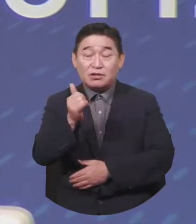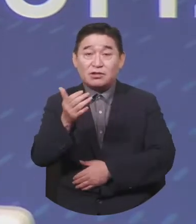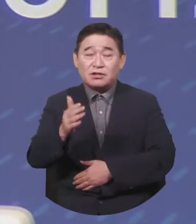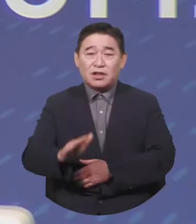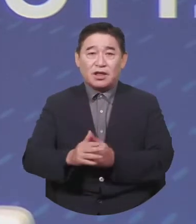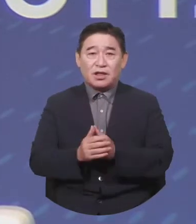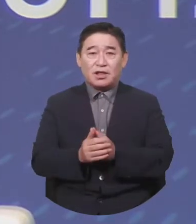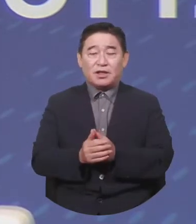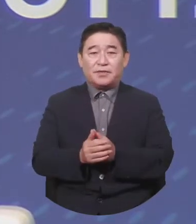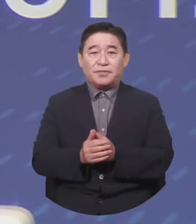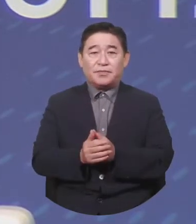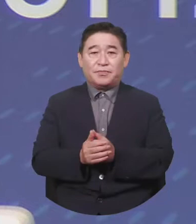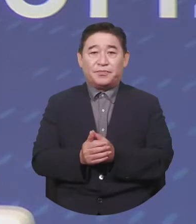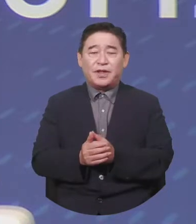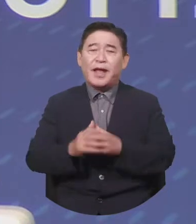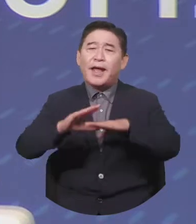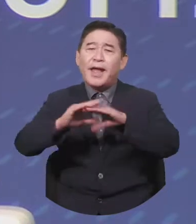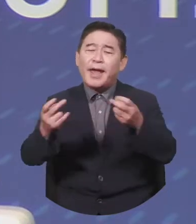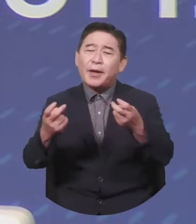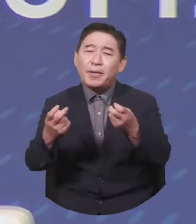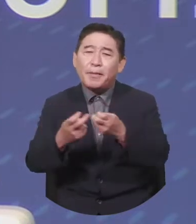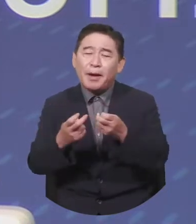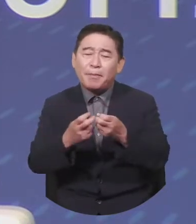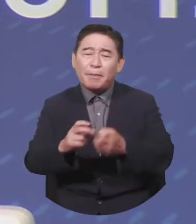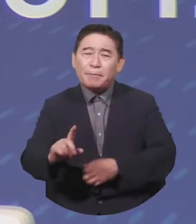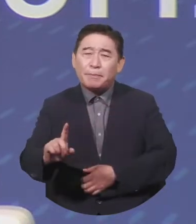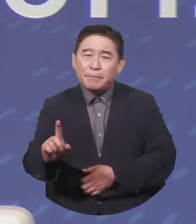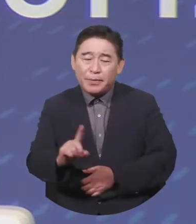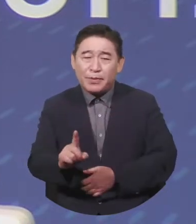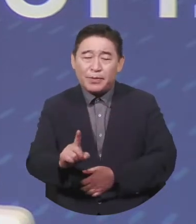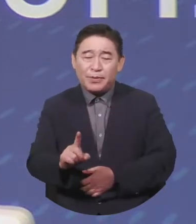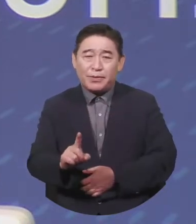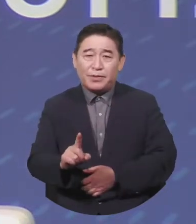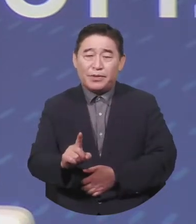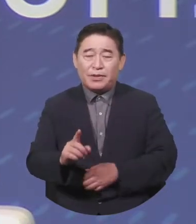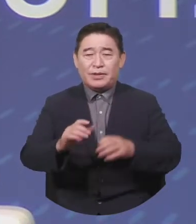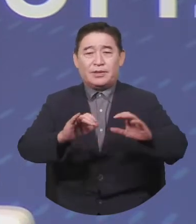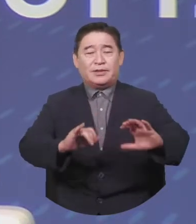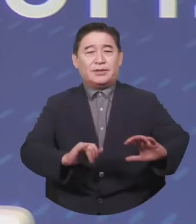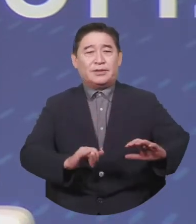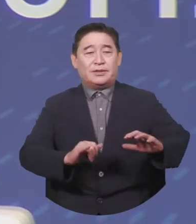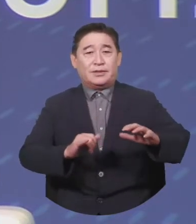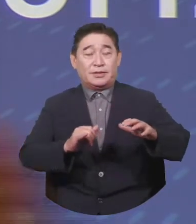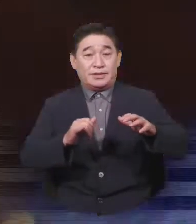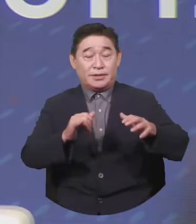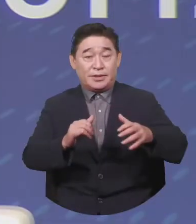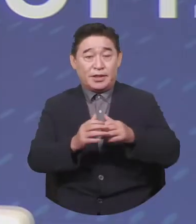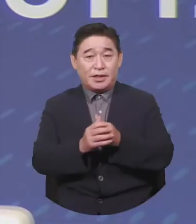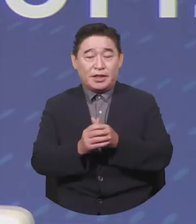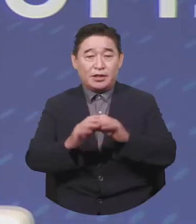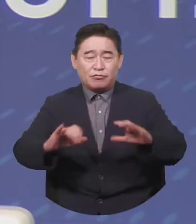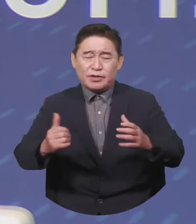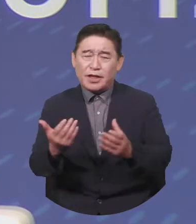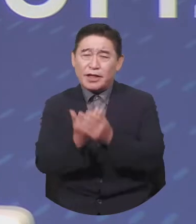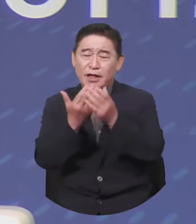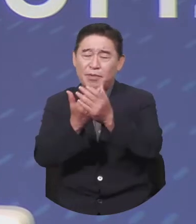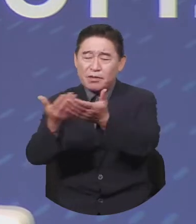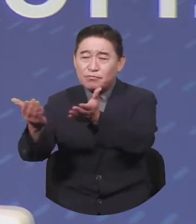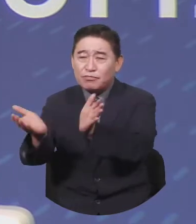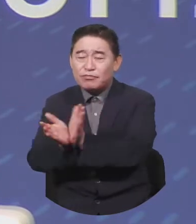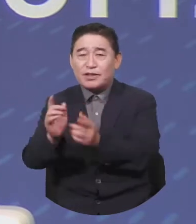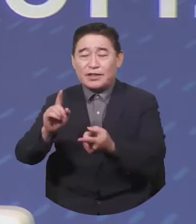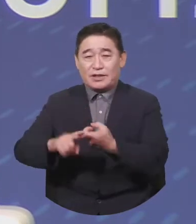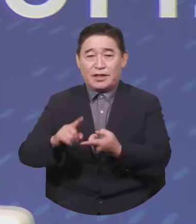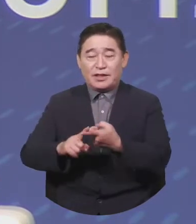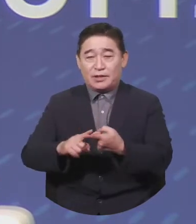can prepare from the perspective of the global governance and international developments? The first session, we just touched on some